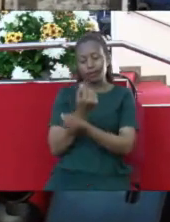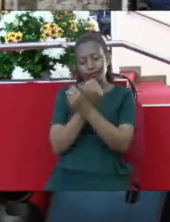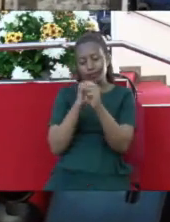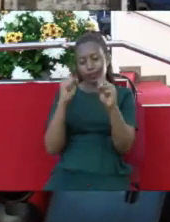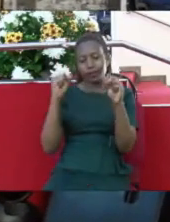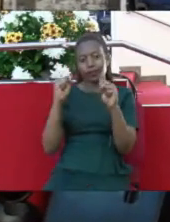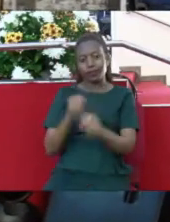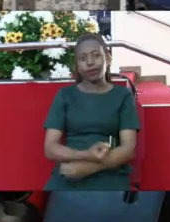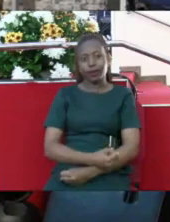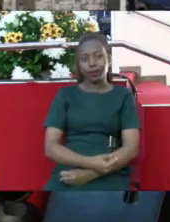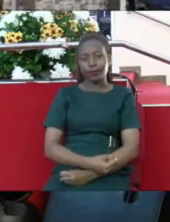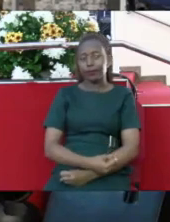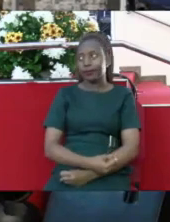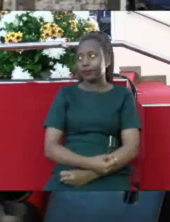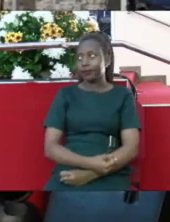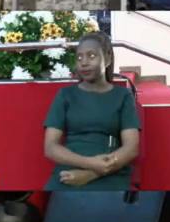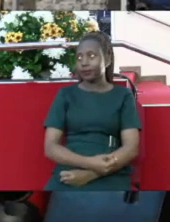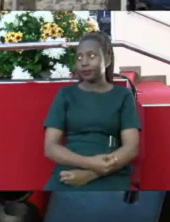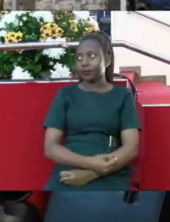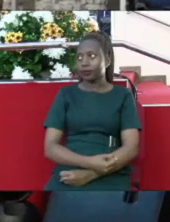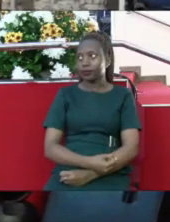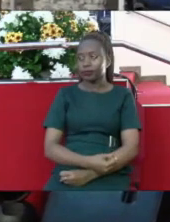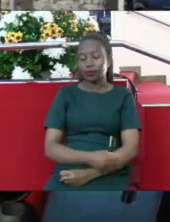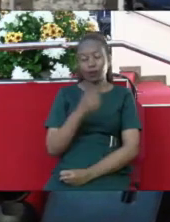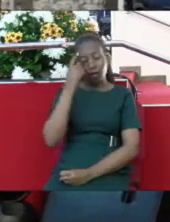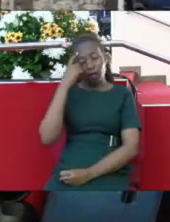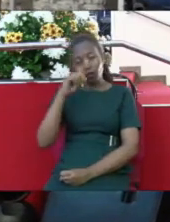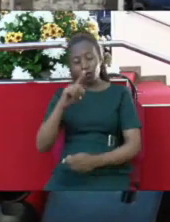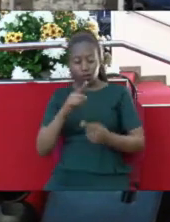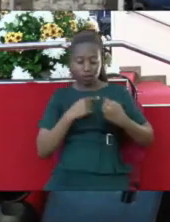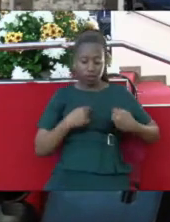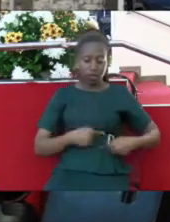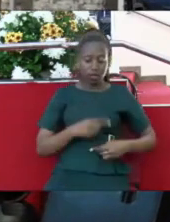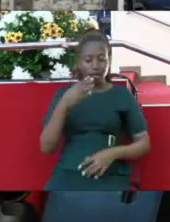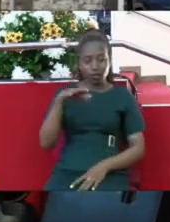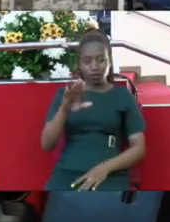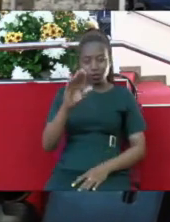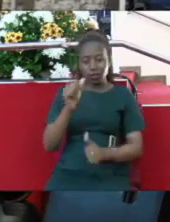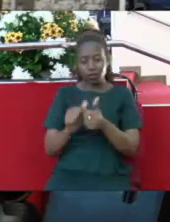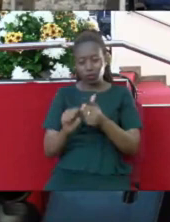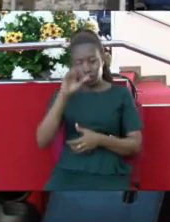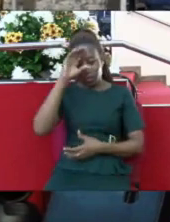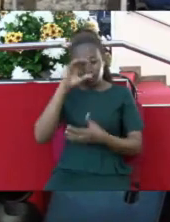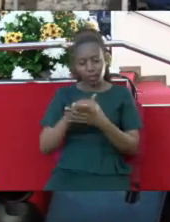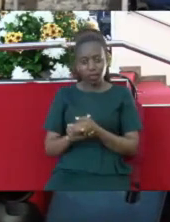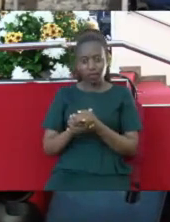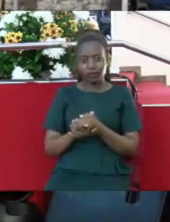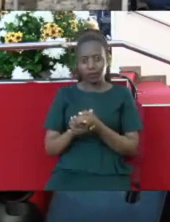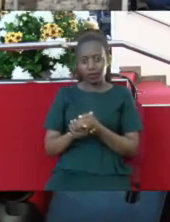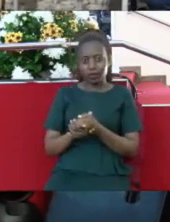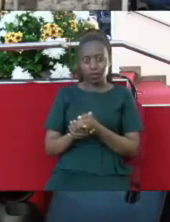moyo wako utaweza kuokolewa. For it is with your heart that you believe. Kwa sababu ni kwa moyo wako unaamini. And are justified.